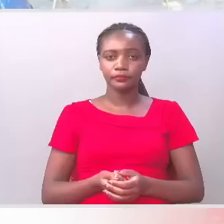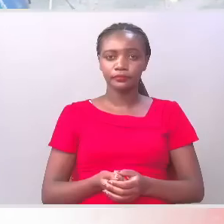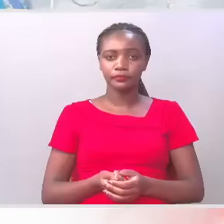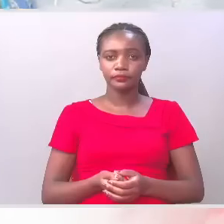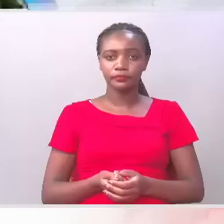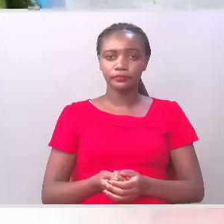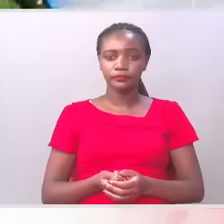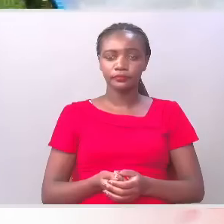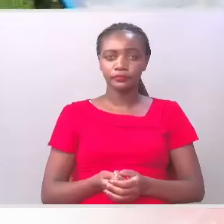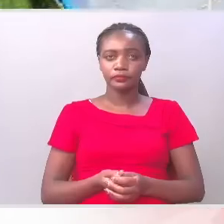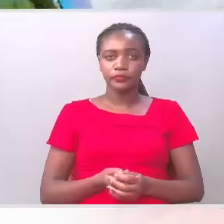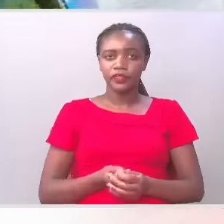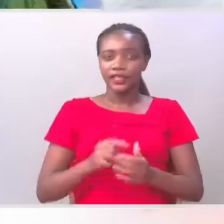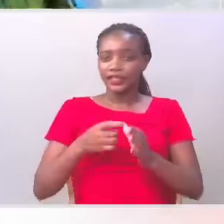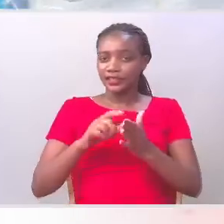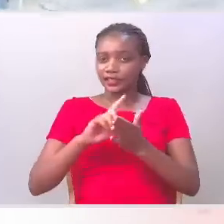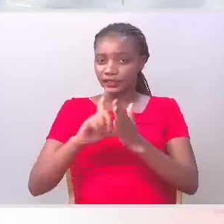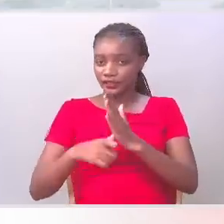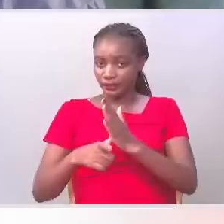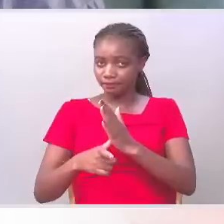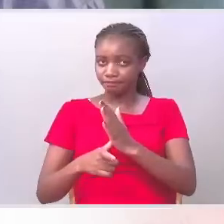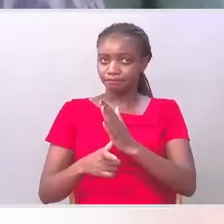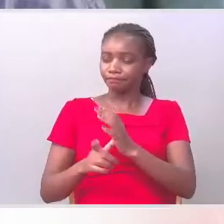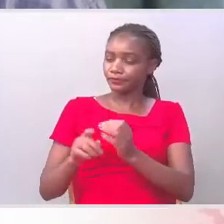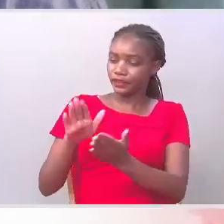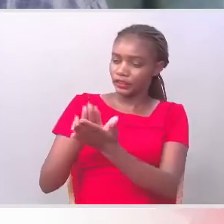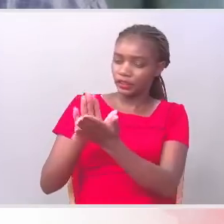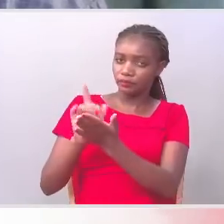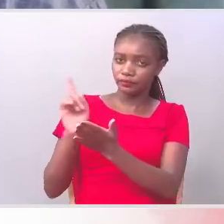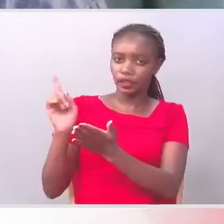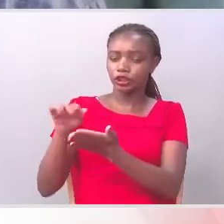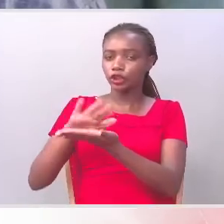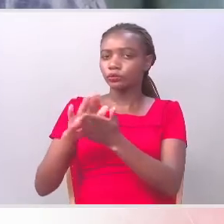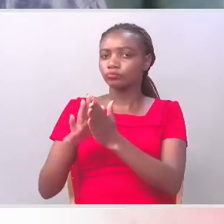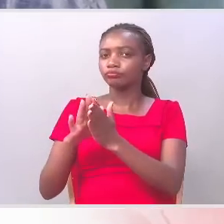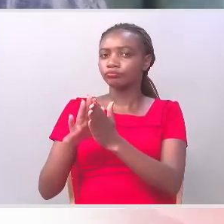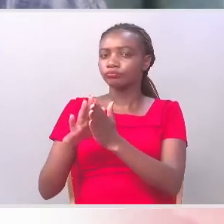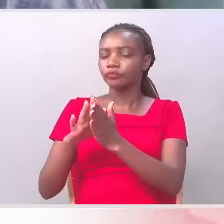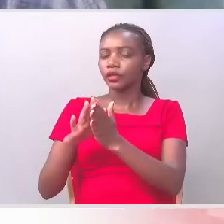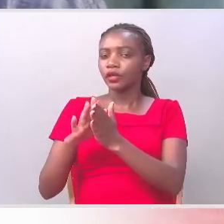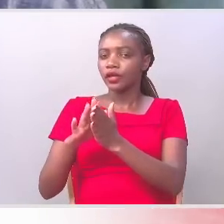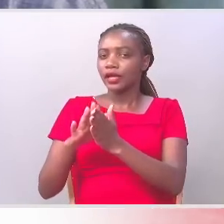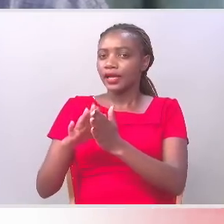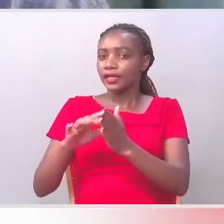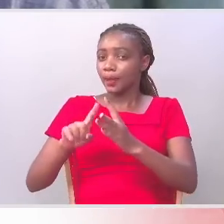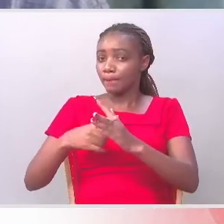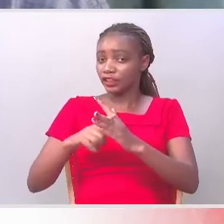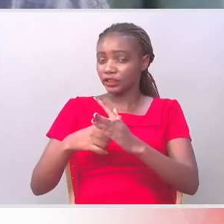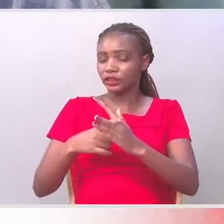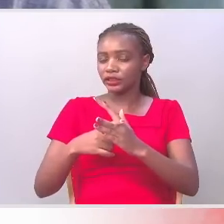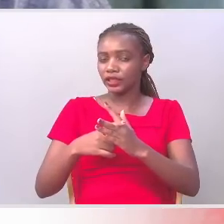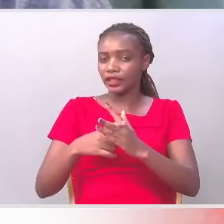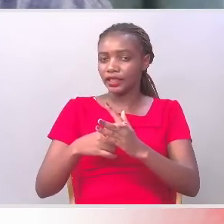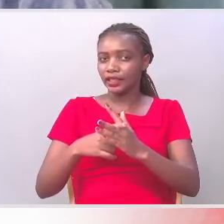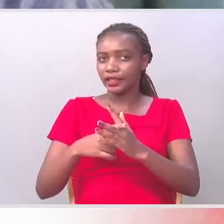That slag feeds into the digester of the biogas. So the digester has